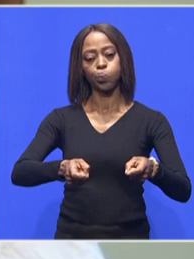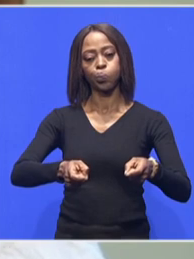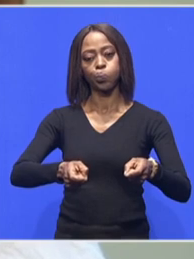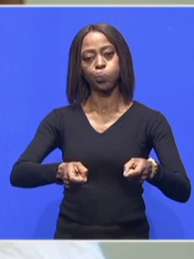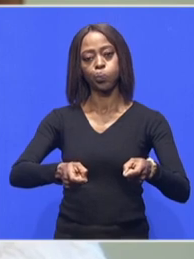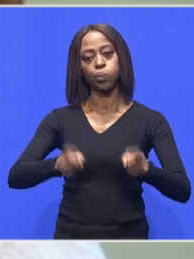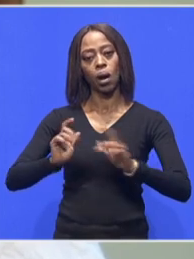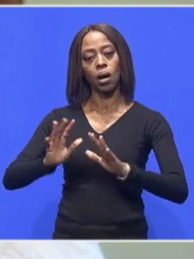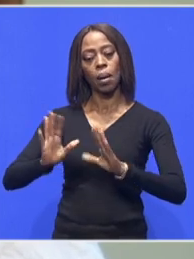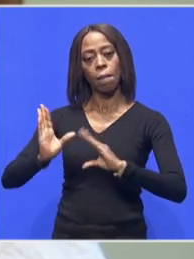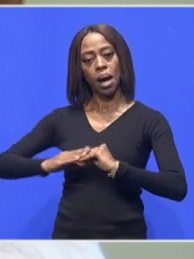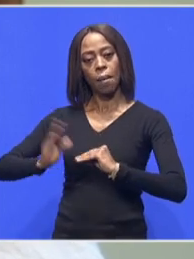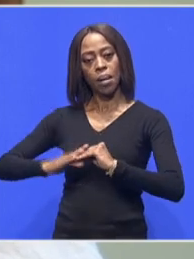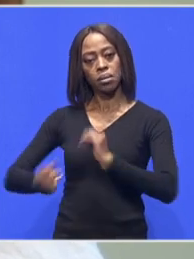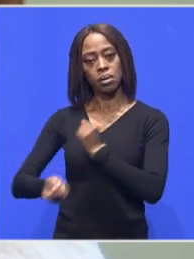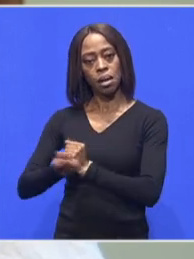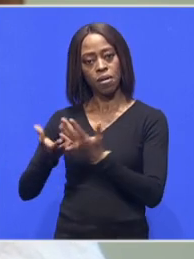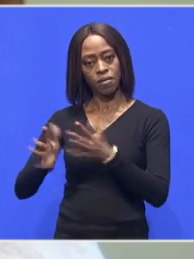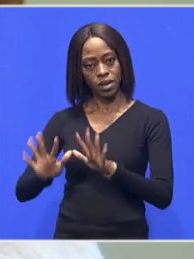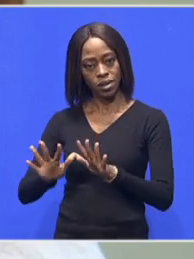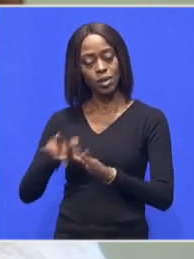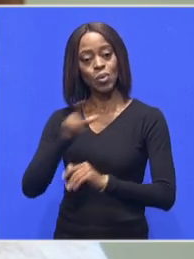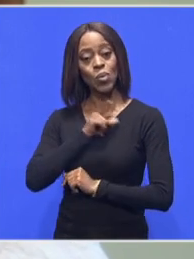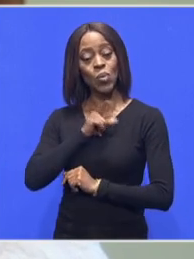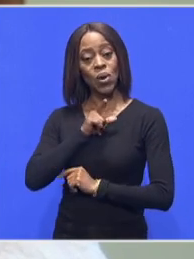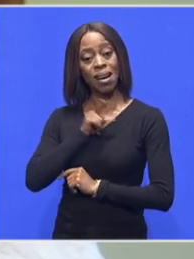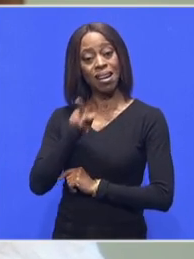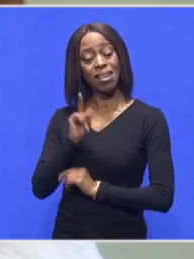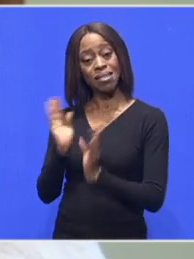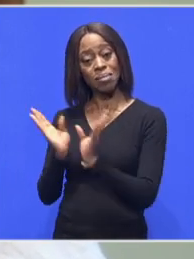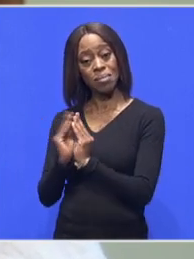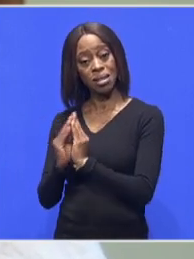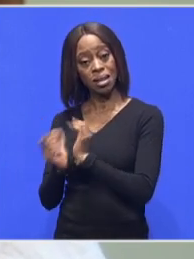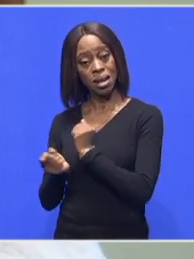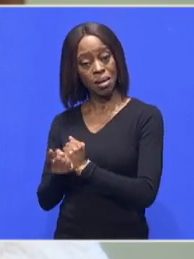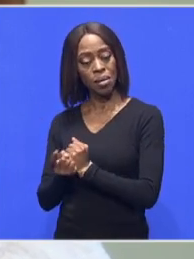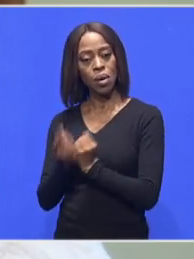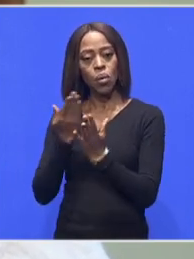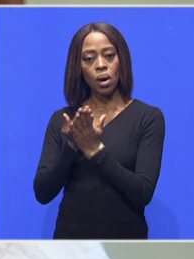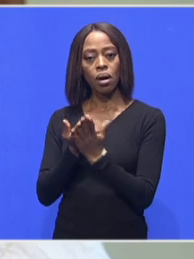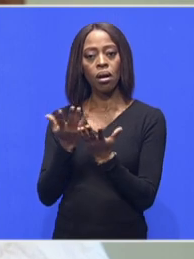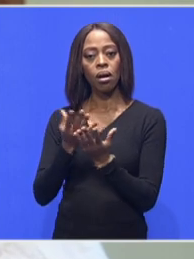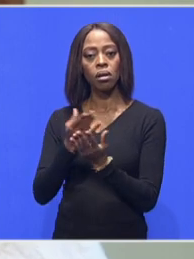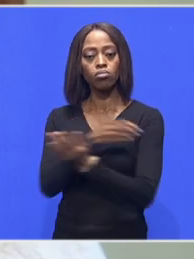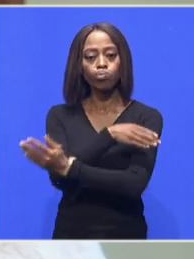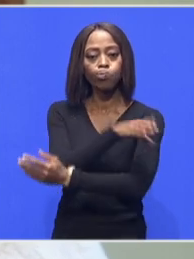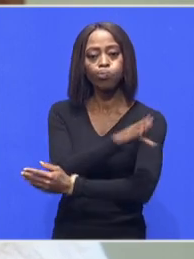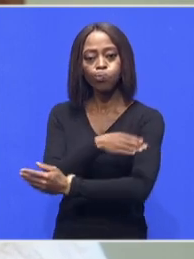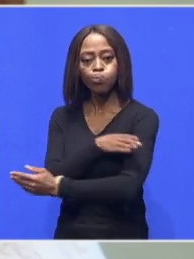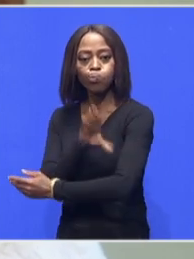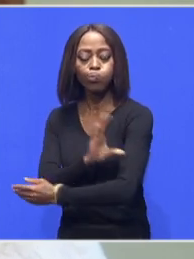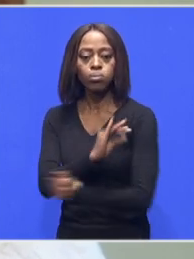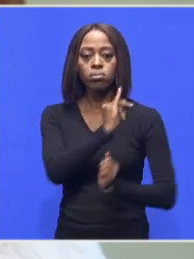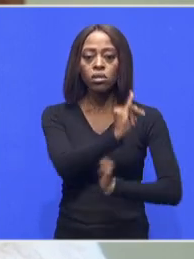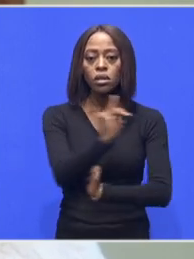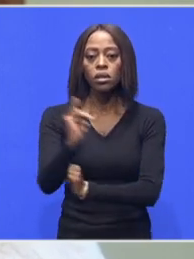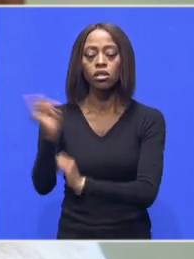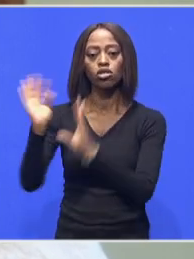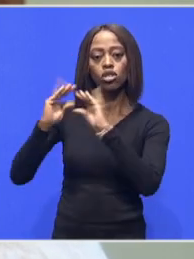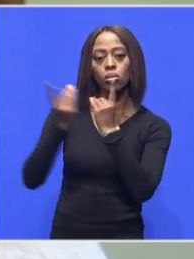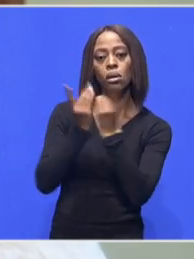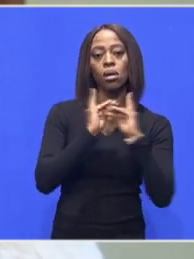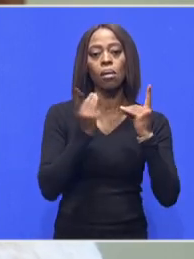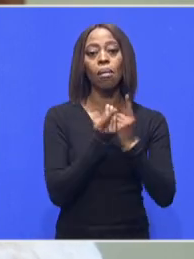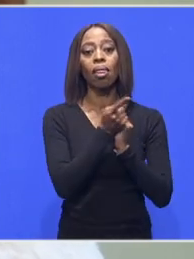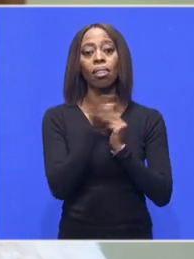cabinet being held in order to give responsibilities for each ministries there in